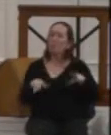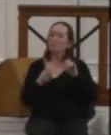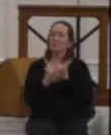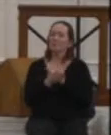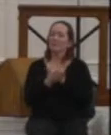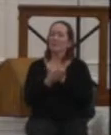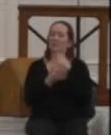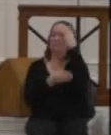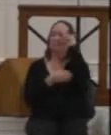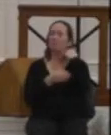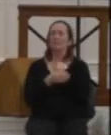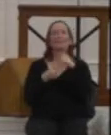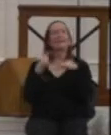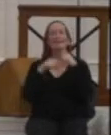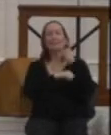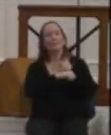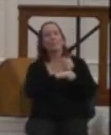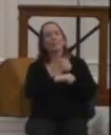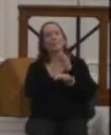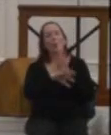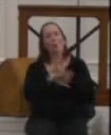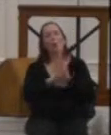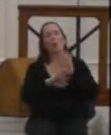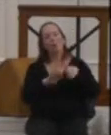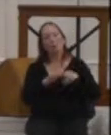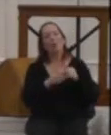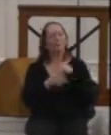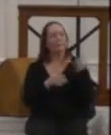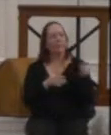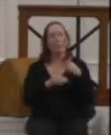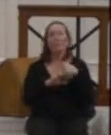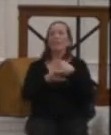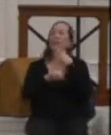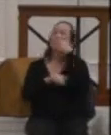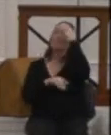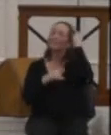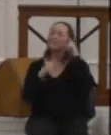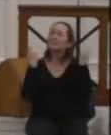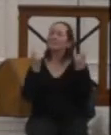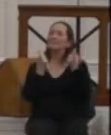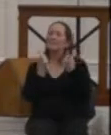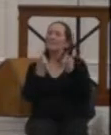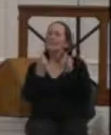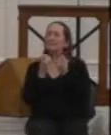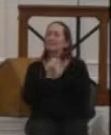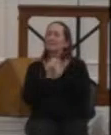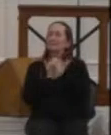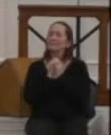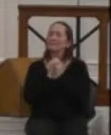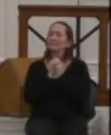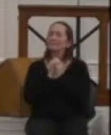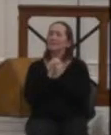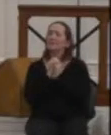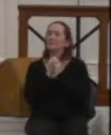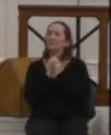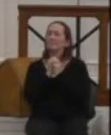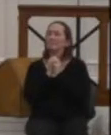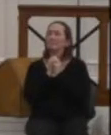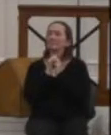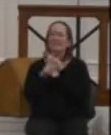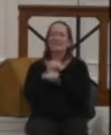Now, we can't blame it all on them, because sin is a net nature for